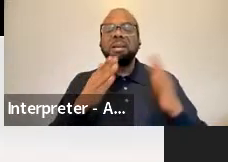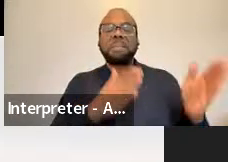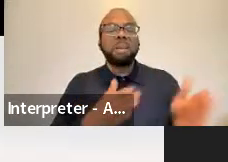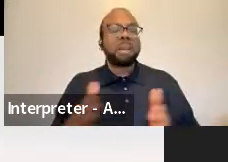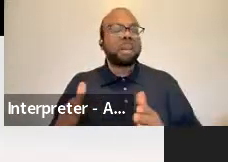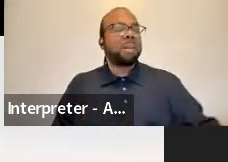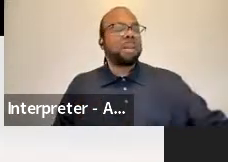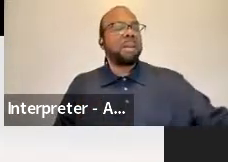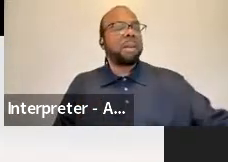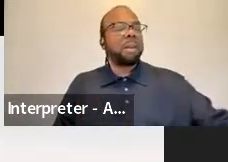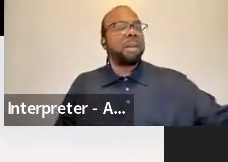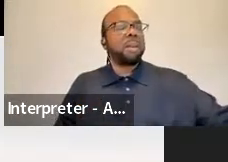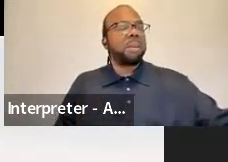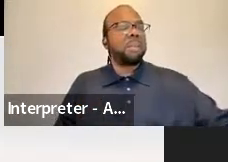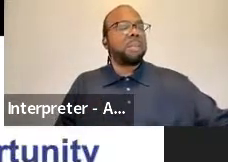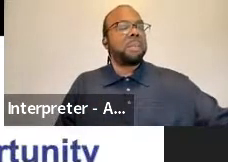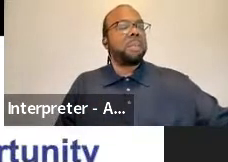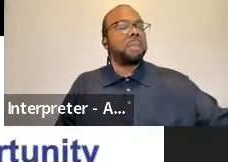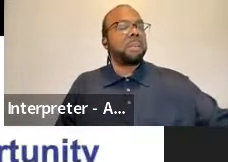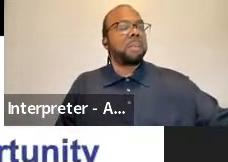Great. We can move to the next slide, please.